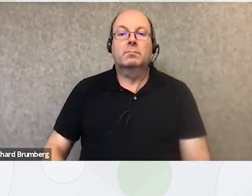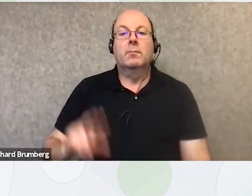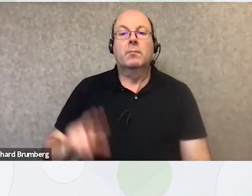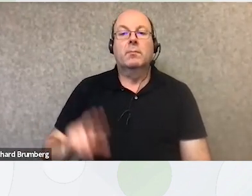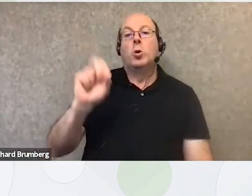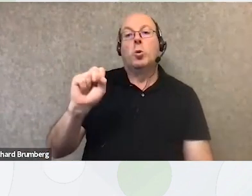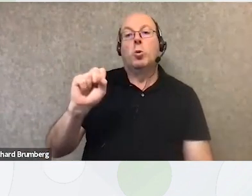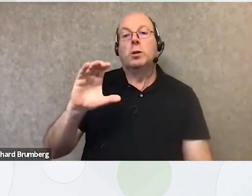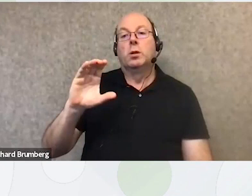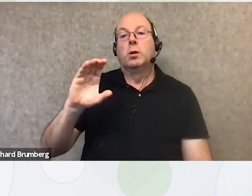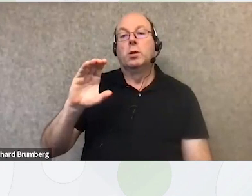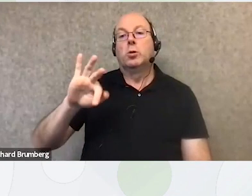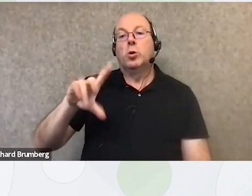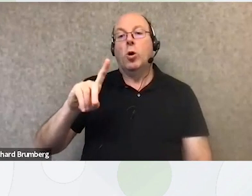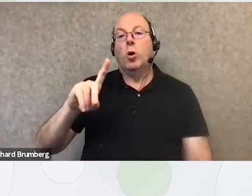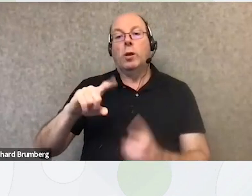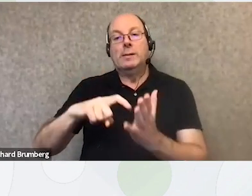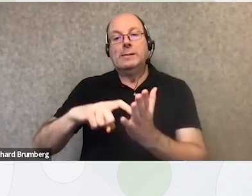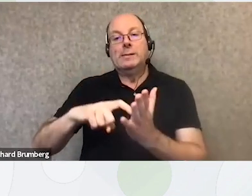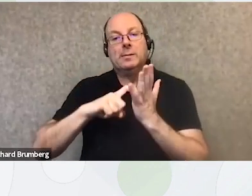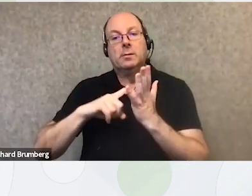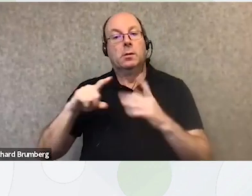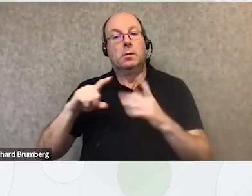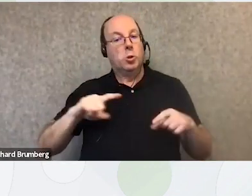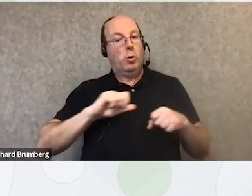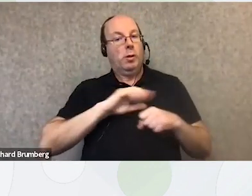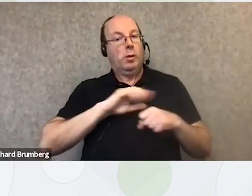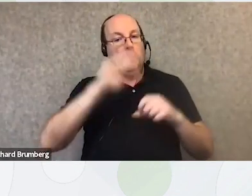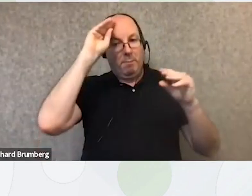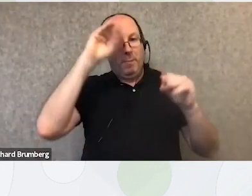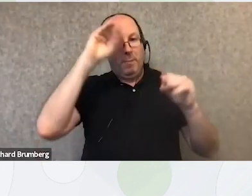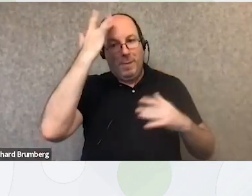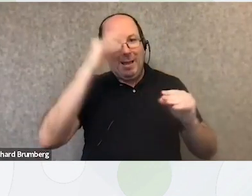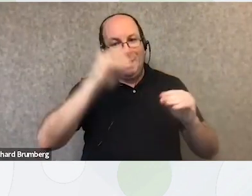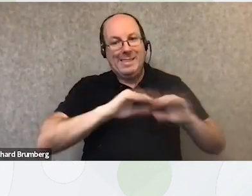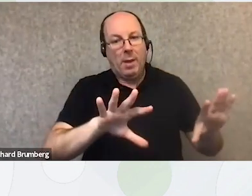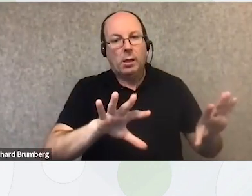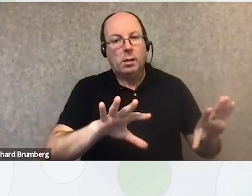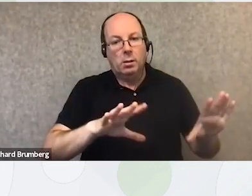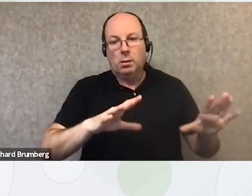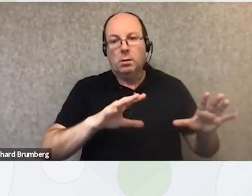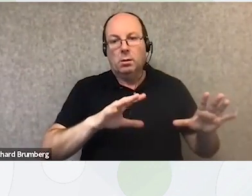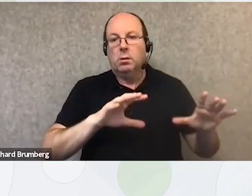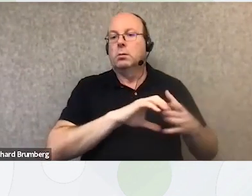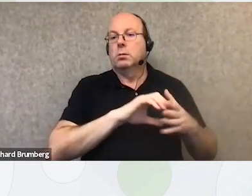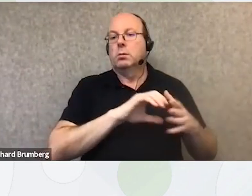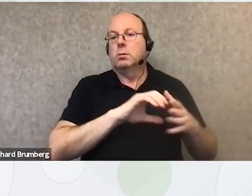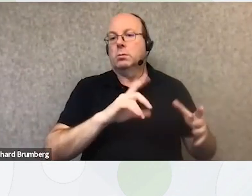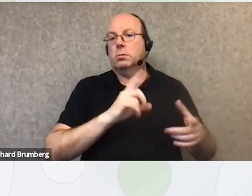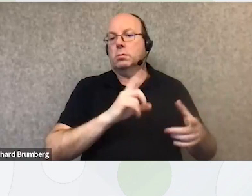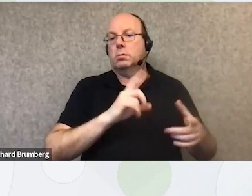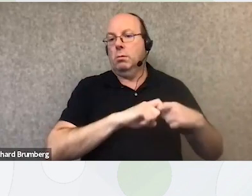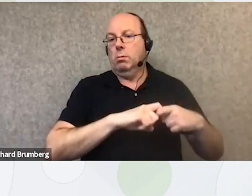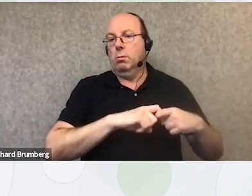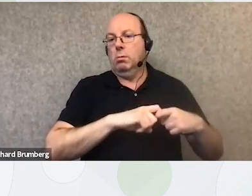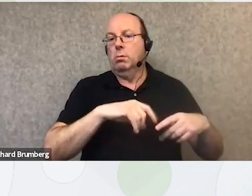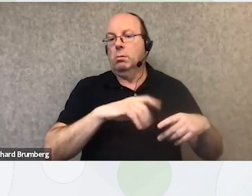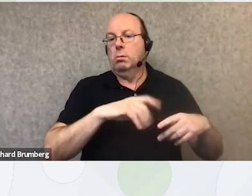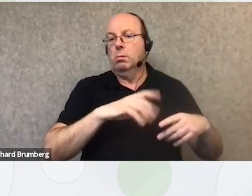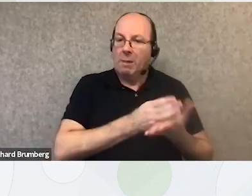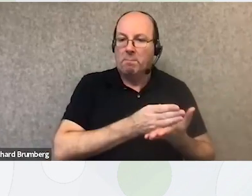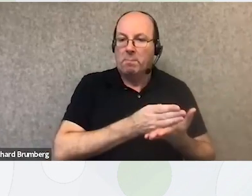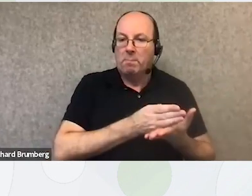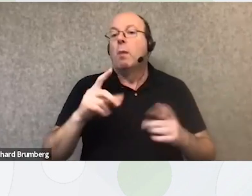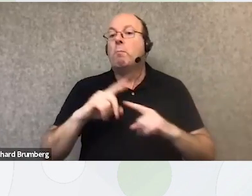mandate in place anymore, as we did during the COVID pandemic, I think it'll be very important for healthcare facilities and